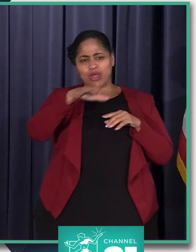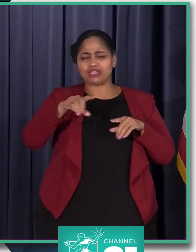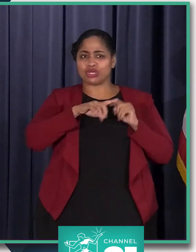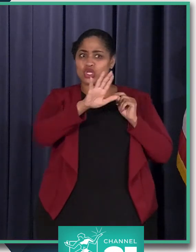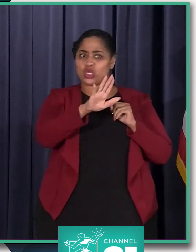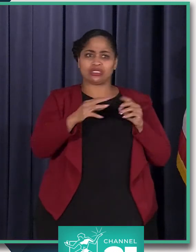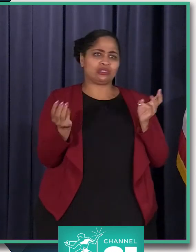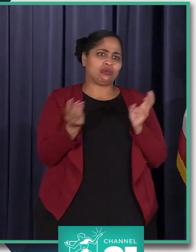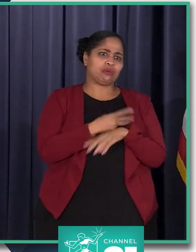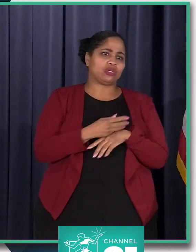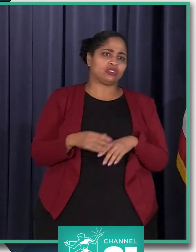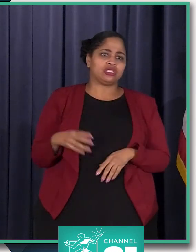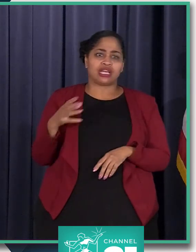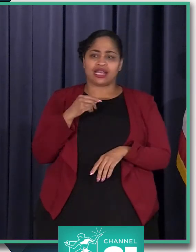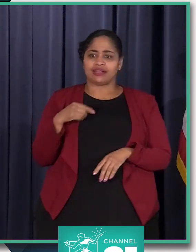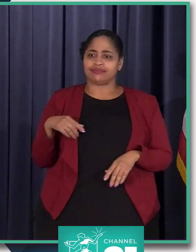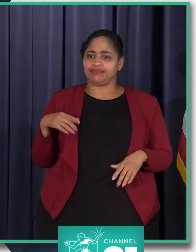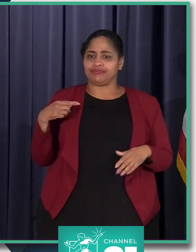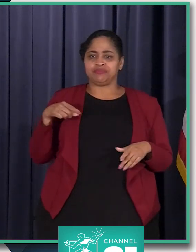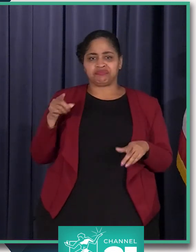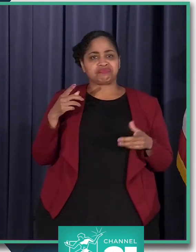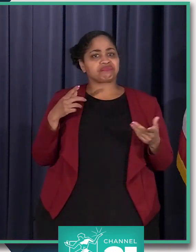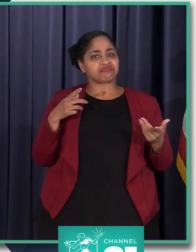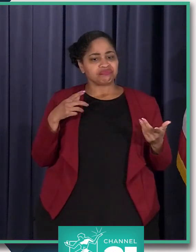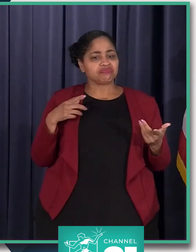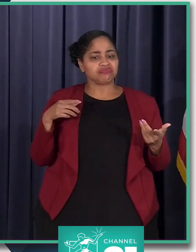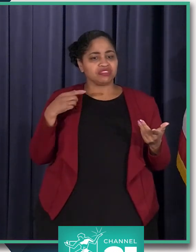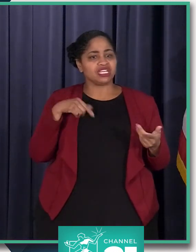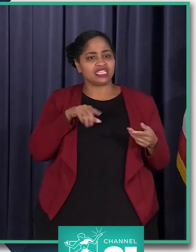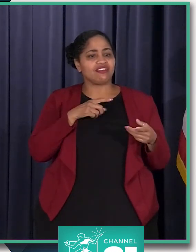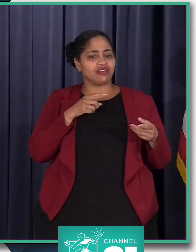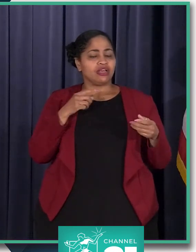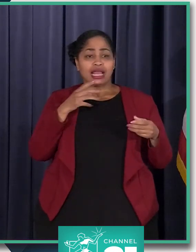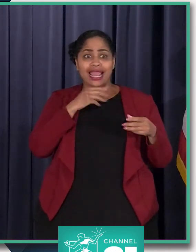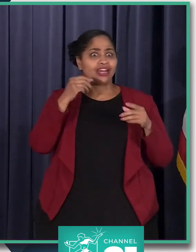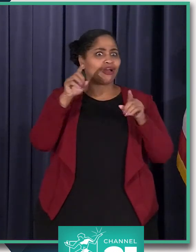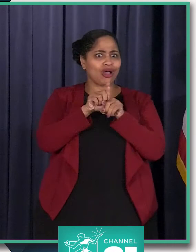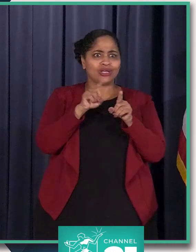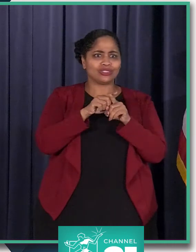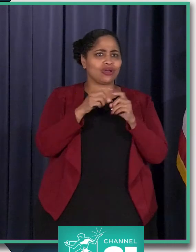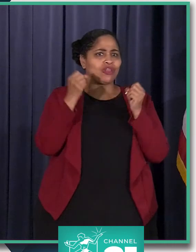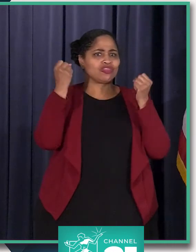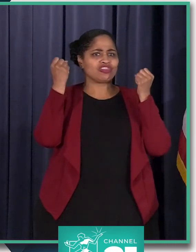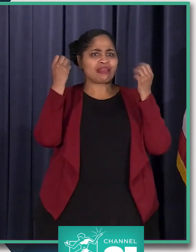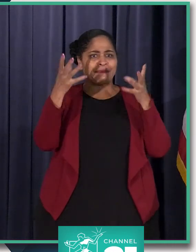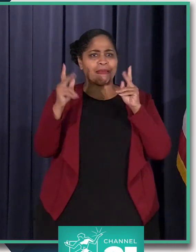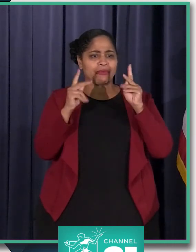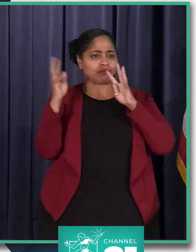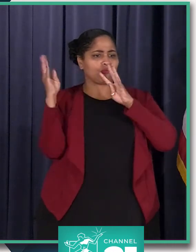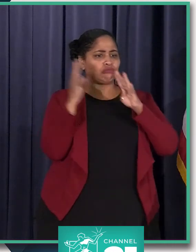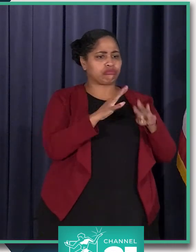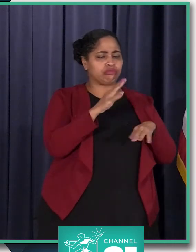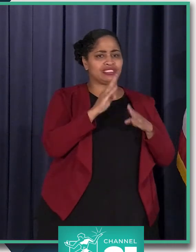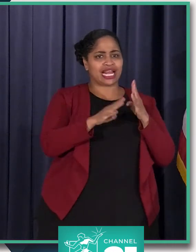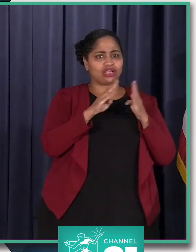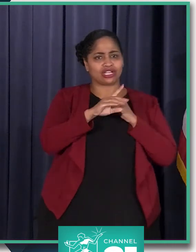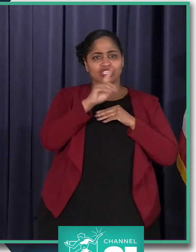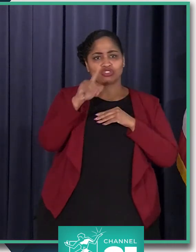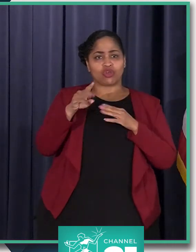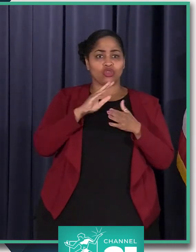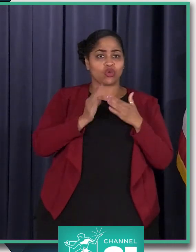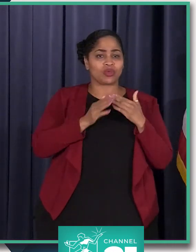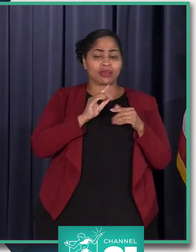worst. And they have managed, and of course the crowds we have downtown on the weekends, but